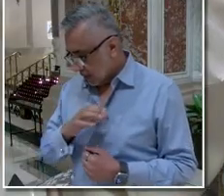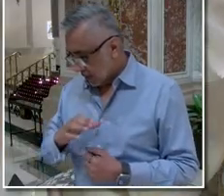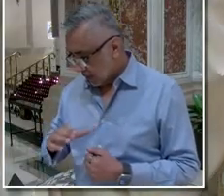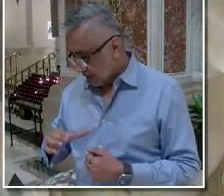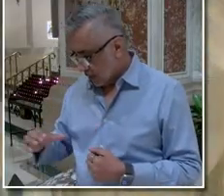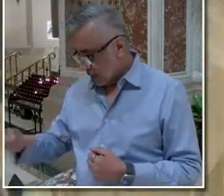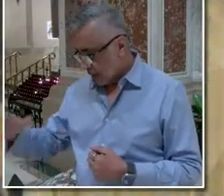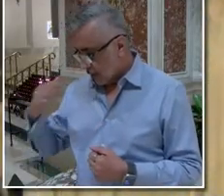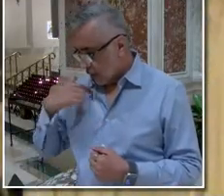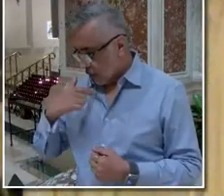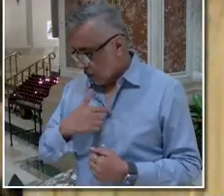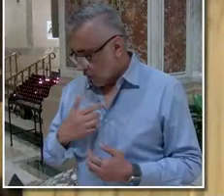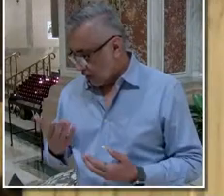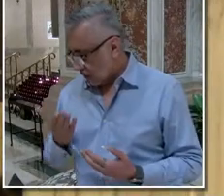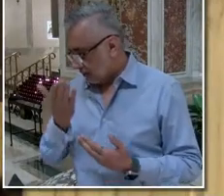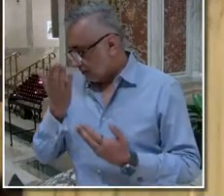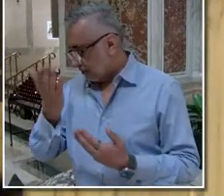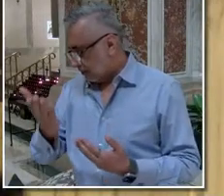Christe,